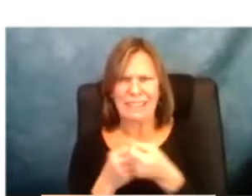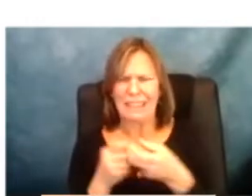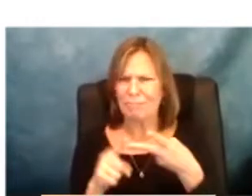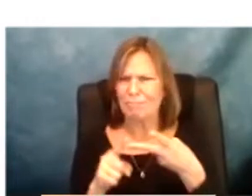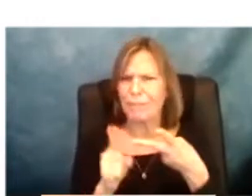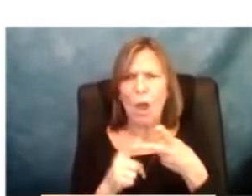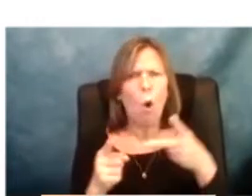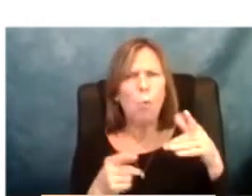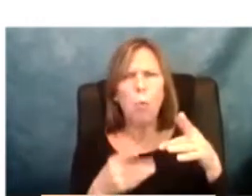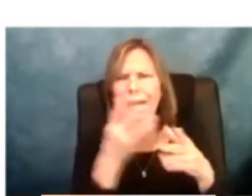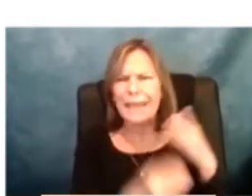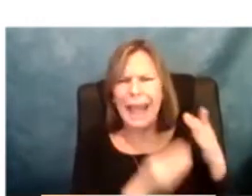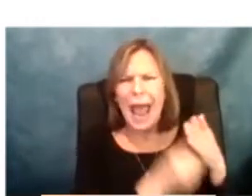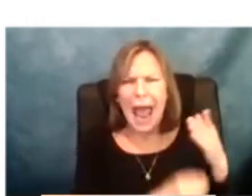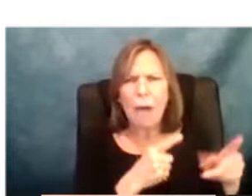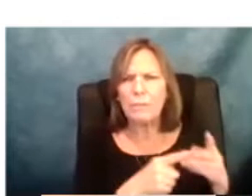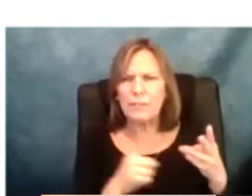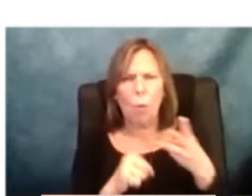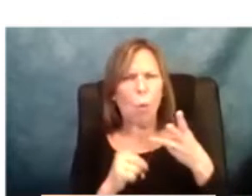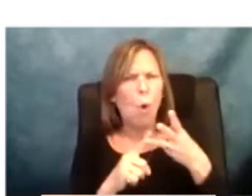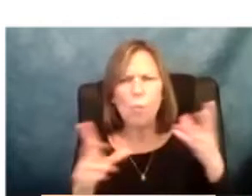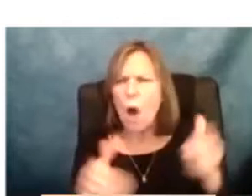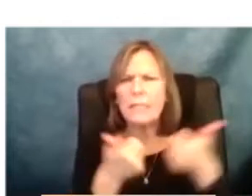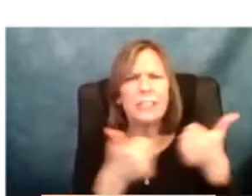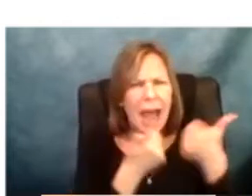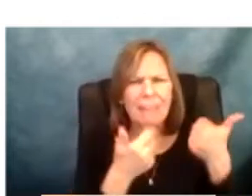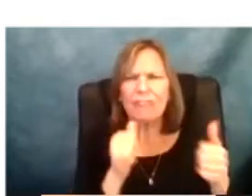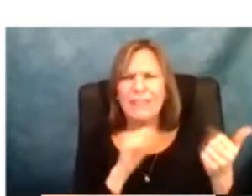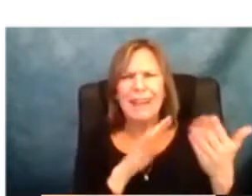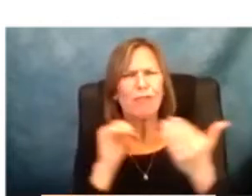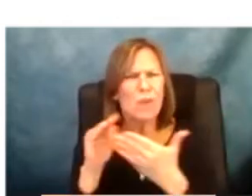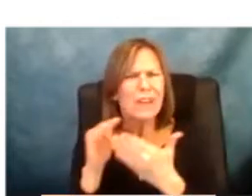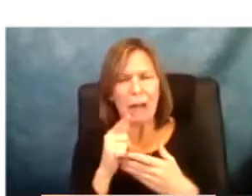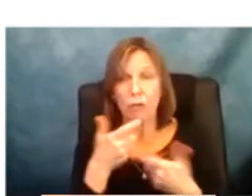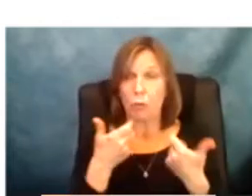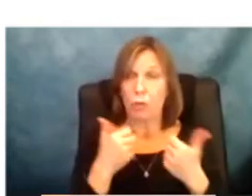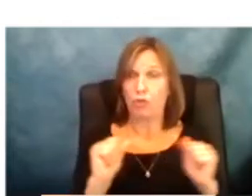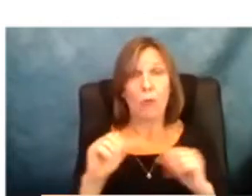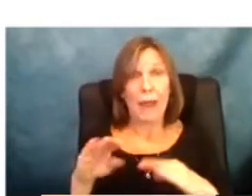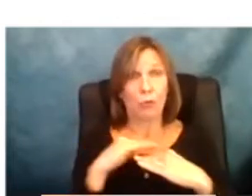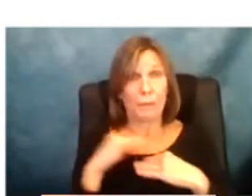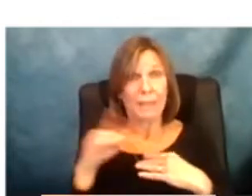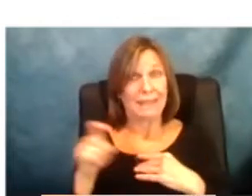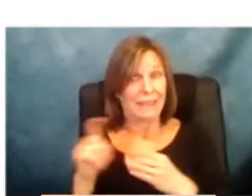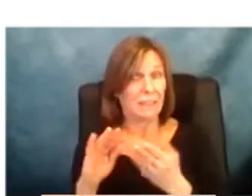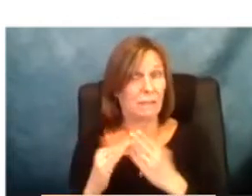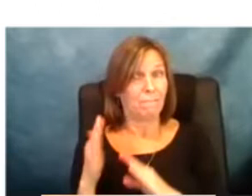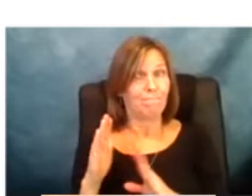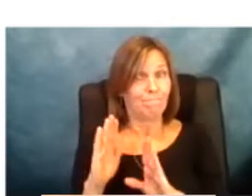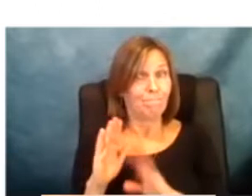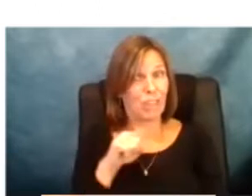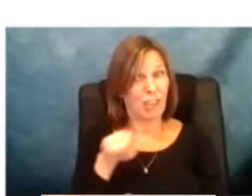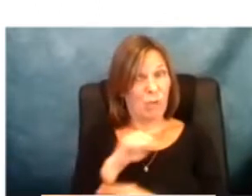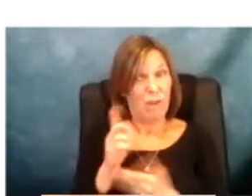you encountered when trying to advocate for the needs of the communities that you serve? And what barriers have you experienced in using